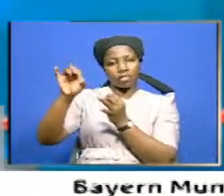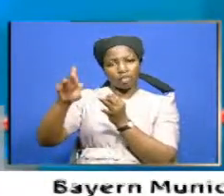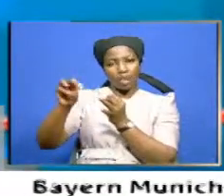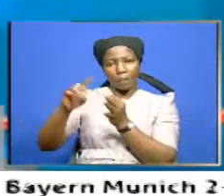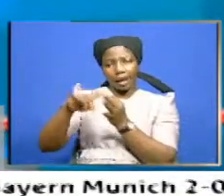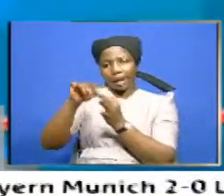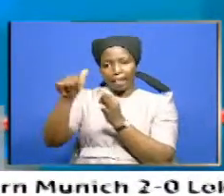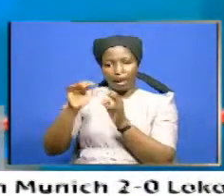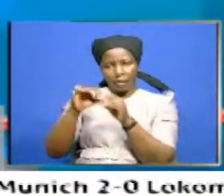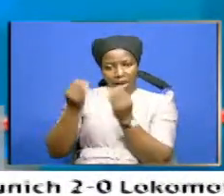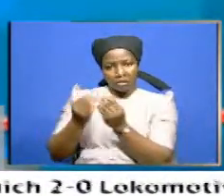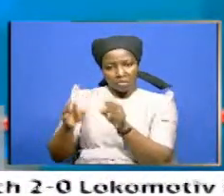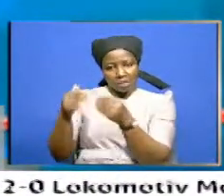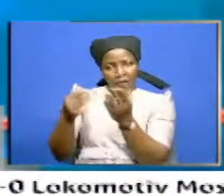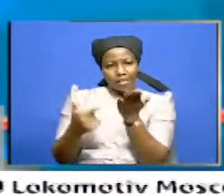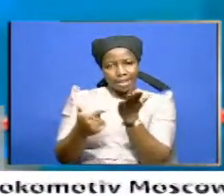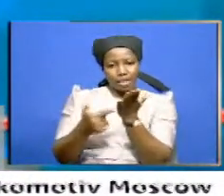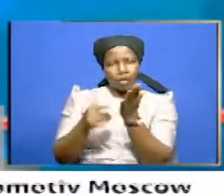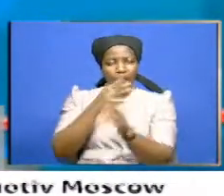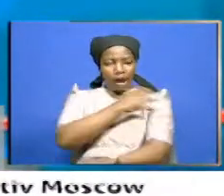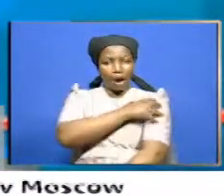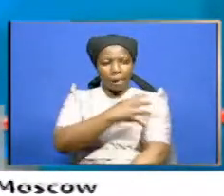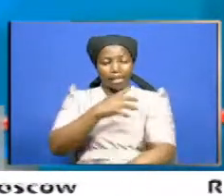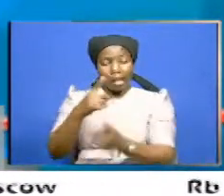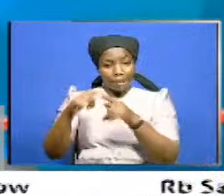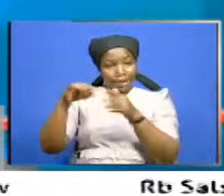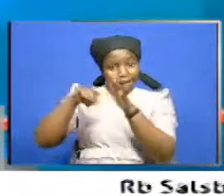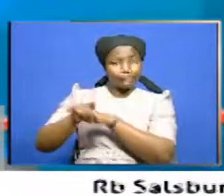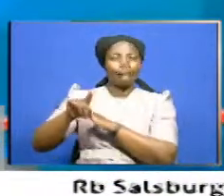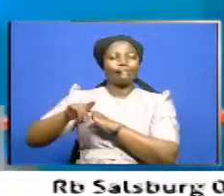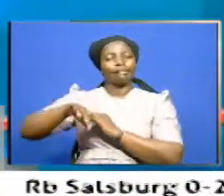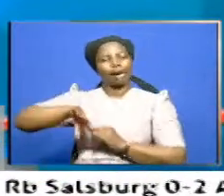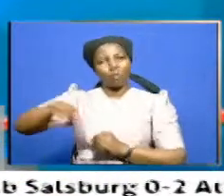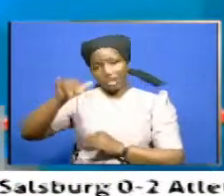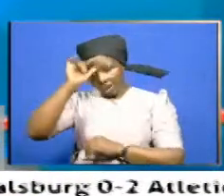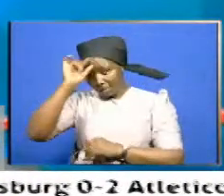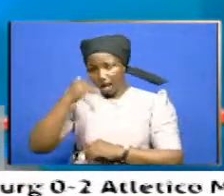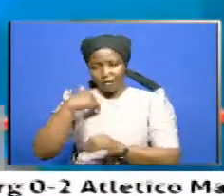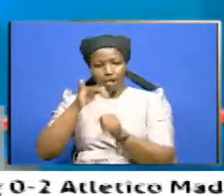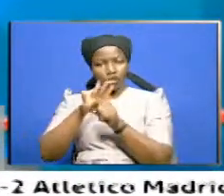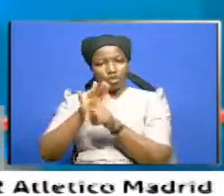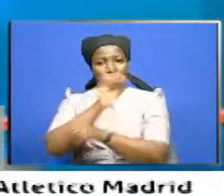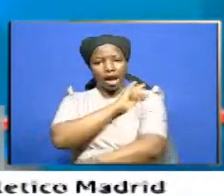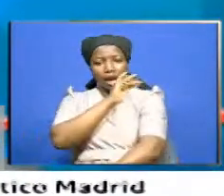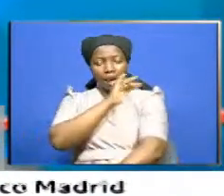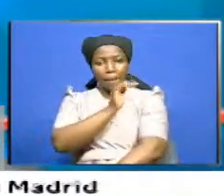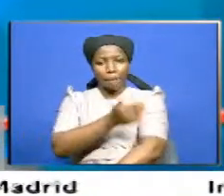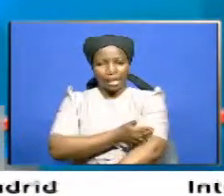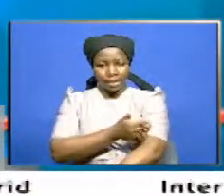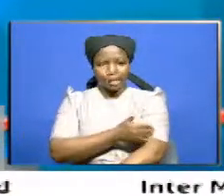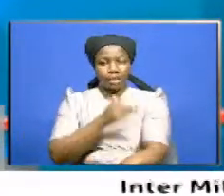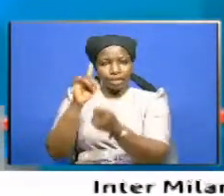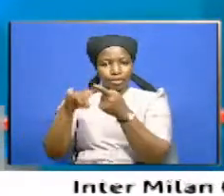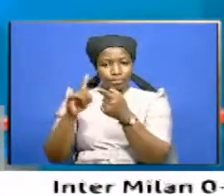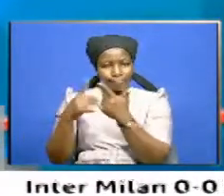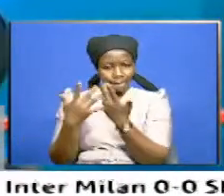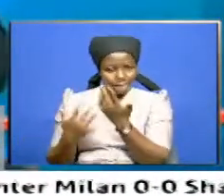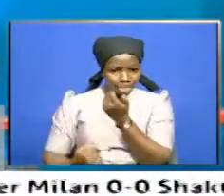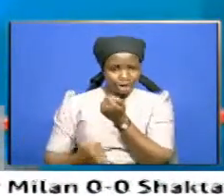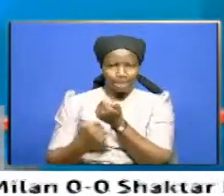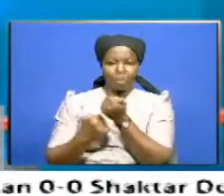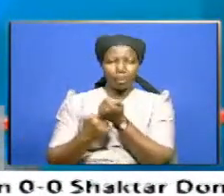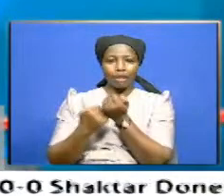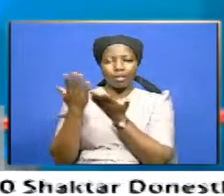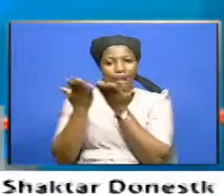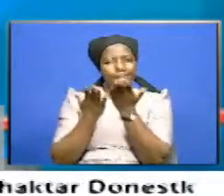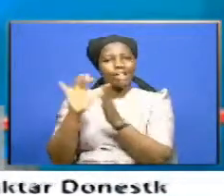provide the technical capacity. But now within the county government, there's a lot of capacity, not only to service Nairobi as a county, but also to scale it